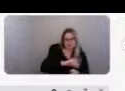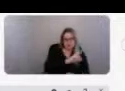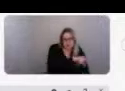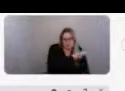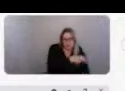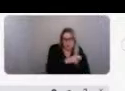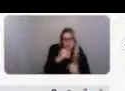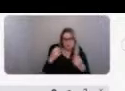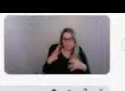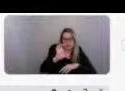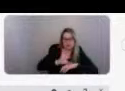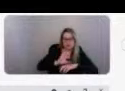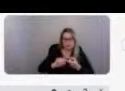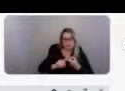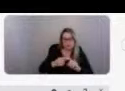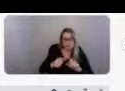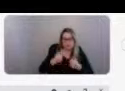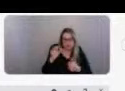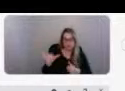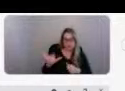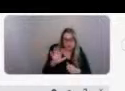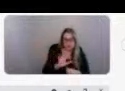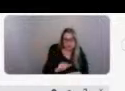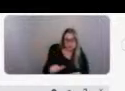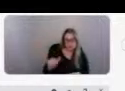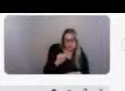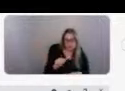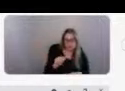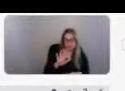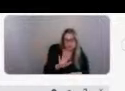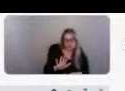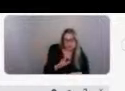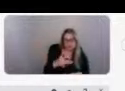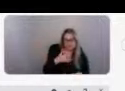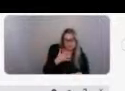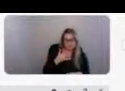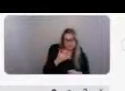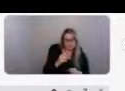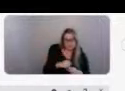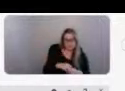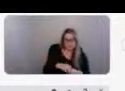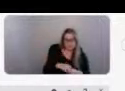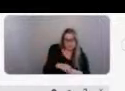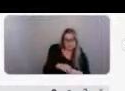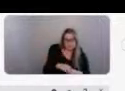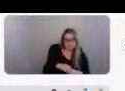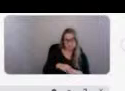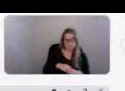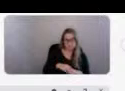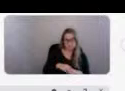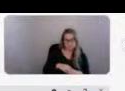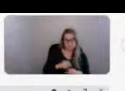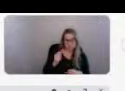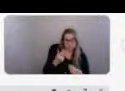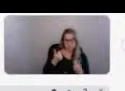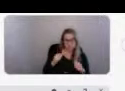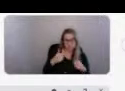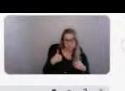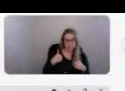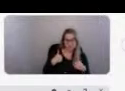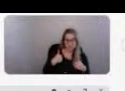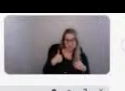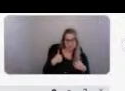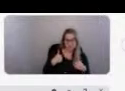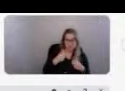and many church friends live in this area we would feel very different disenfranchised in all the efforts that we have put forth to